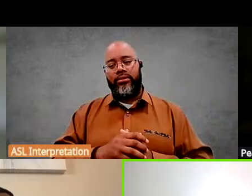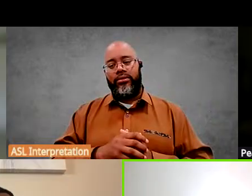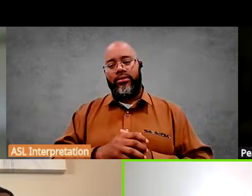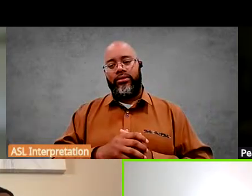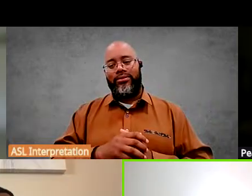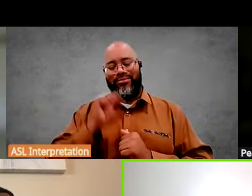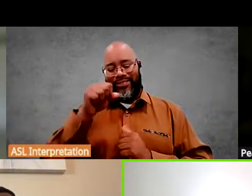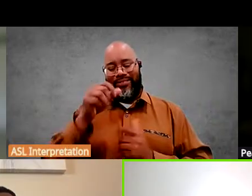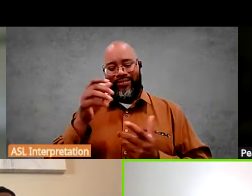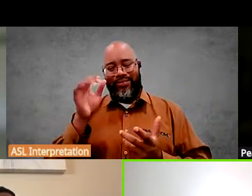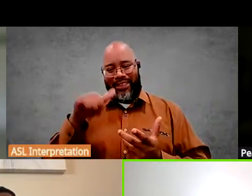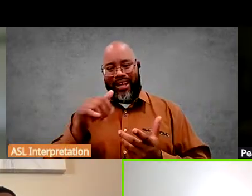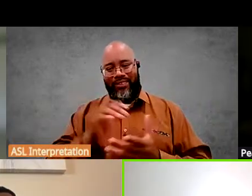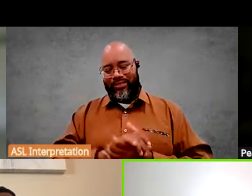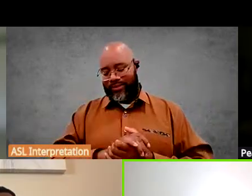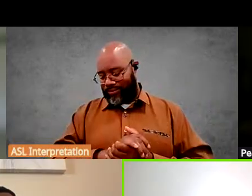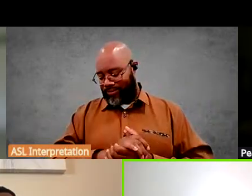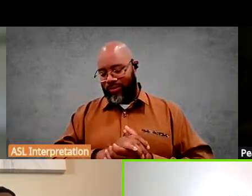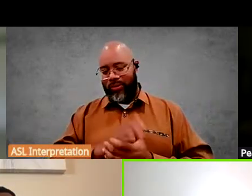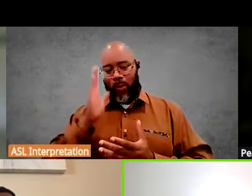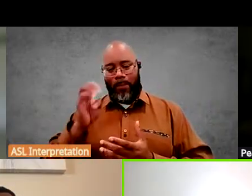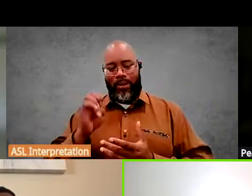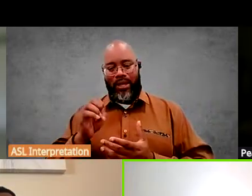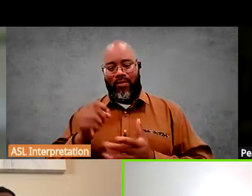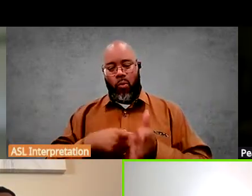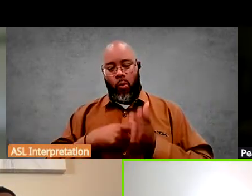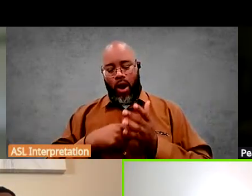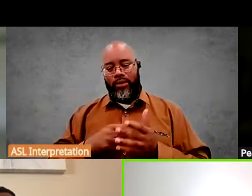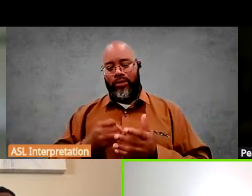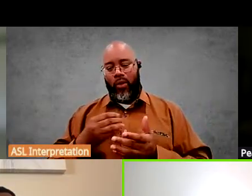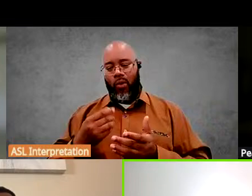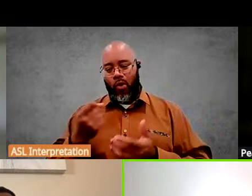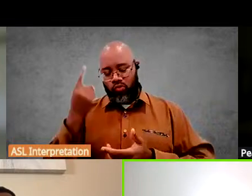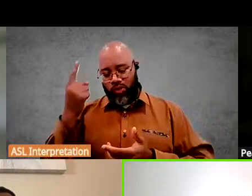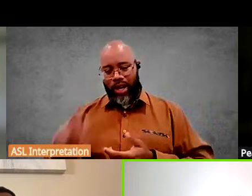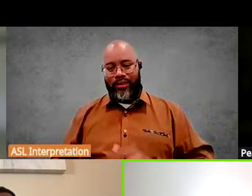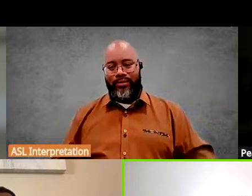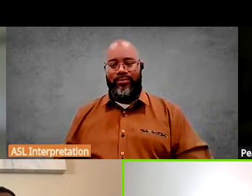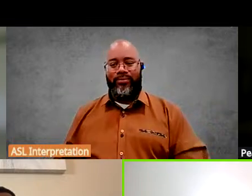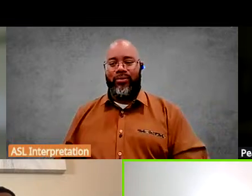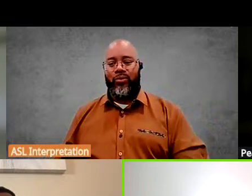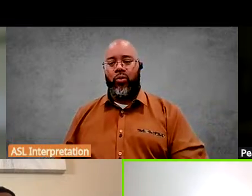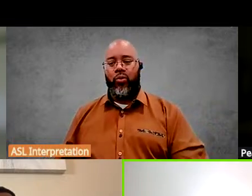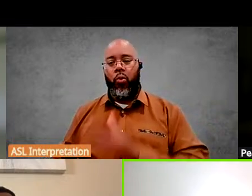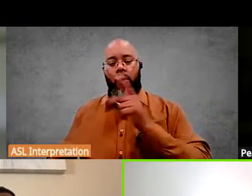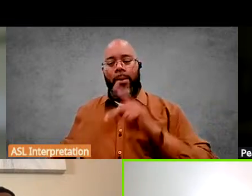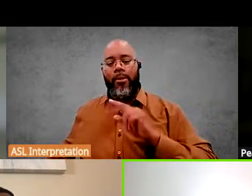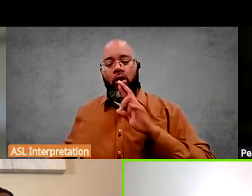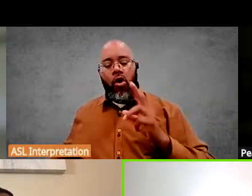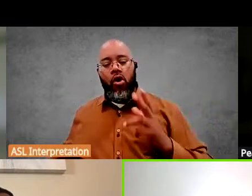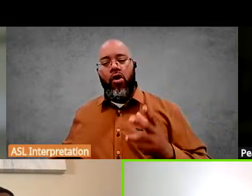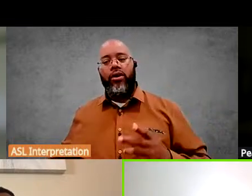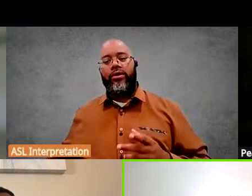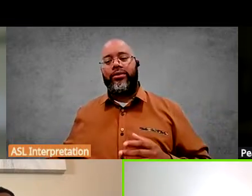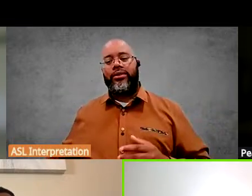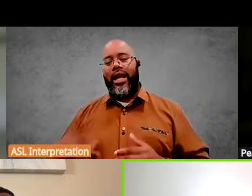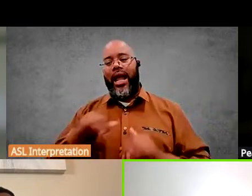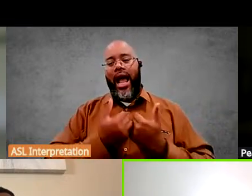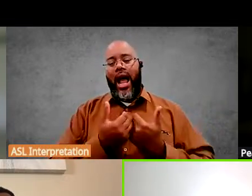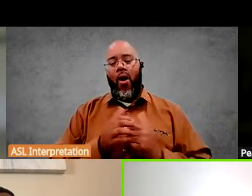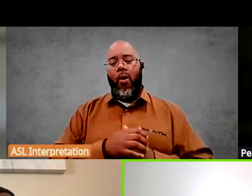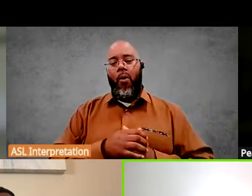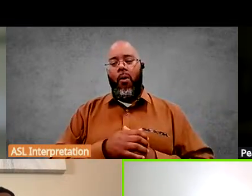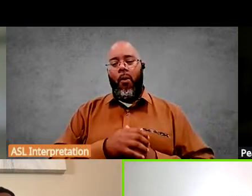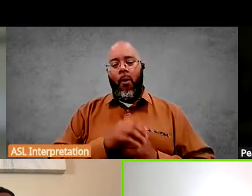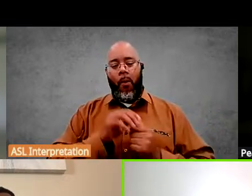yeah, that's gonna be required. So understand who people are, how to